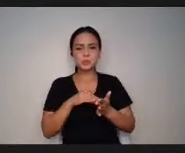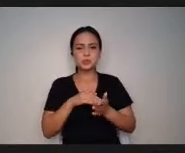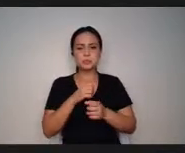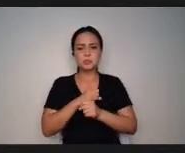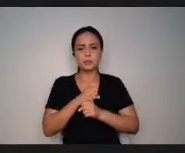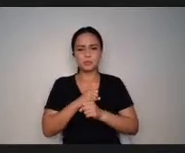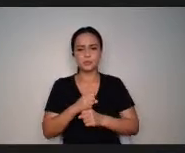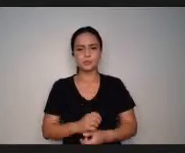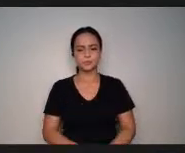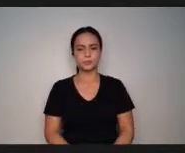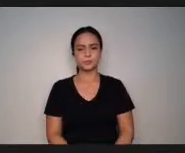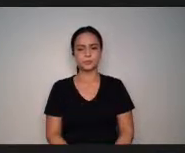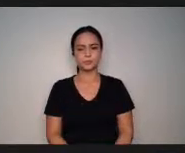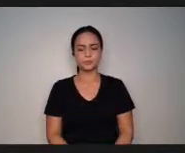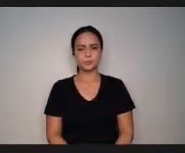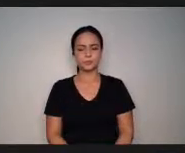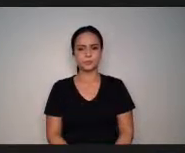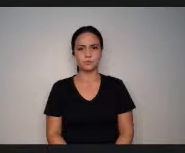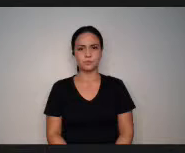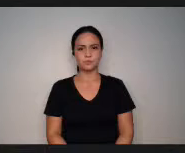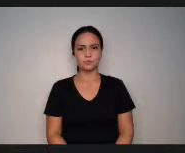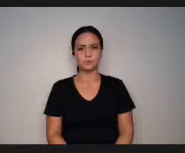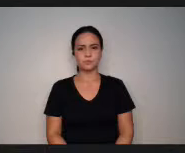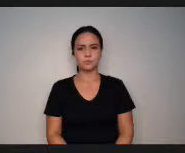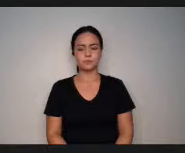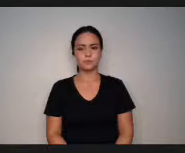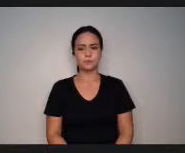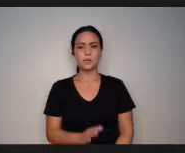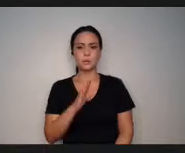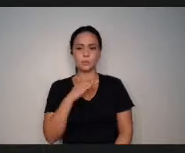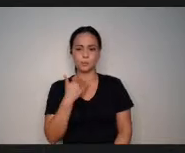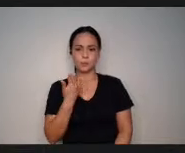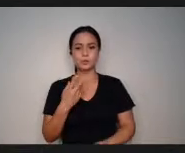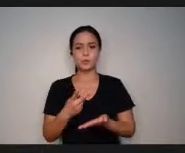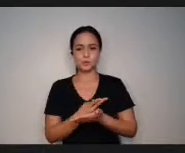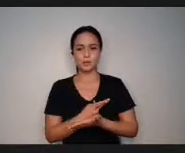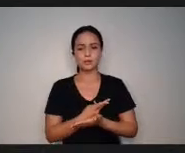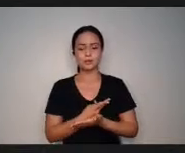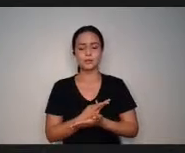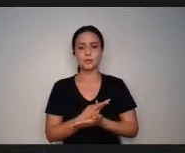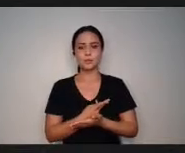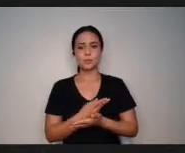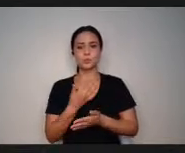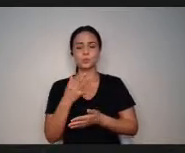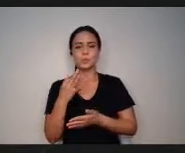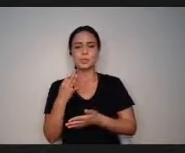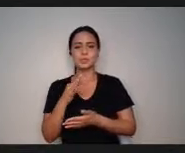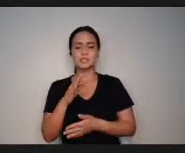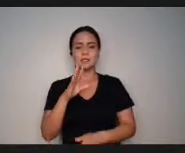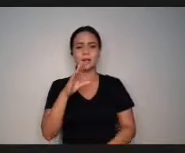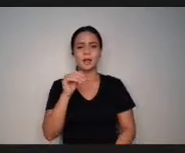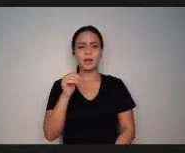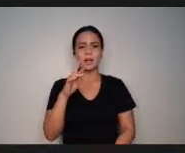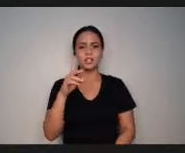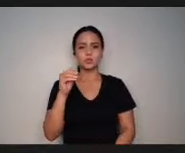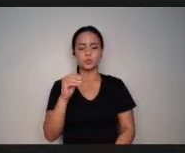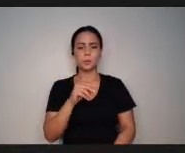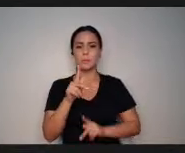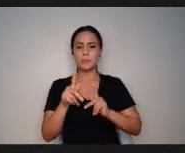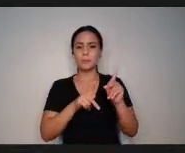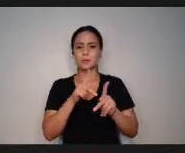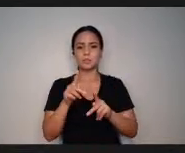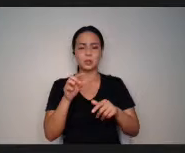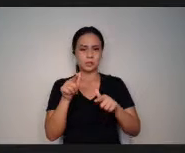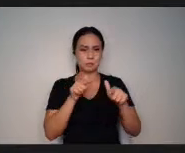disease deaths. At the same time, in these working age populations, we're seeing a statistically significant increase